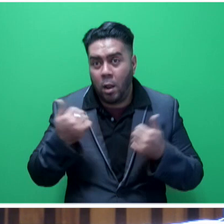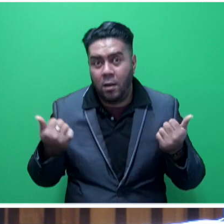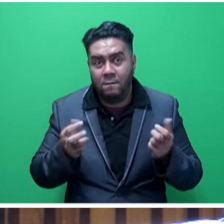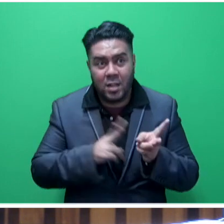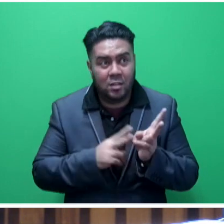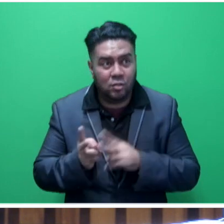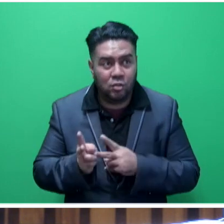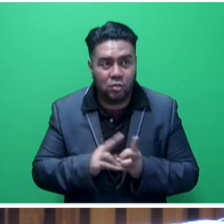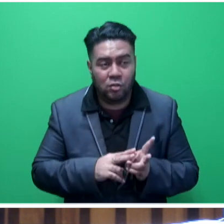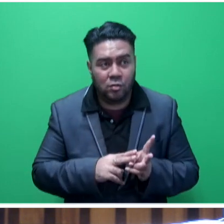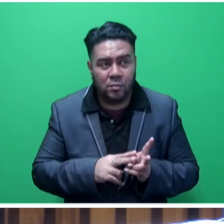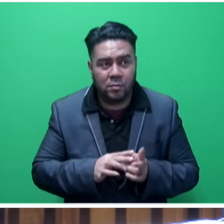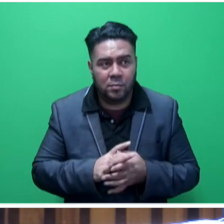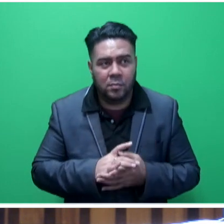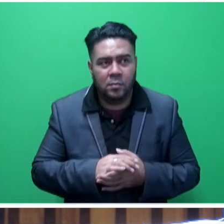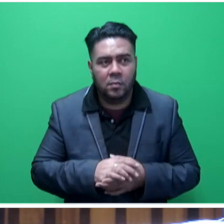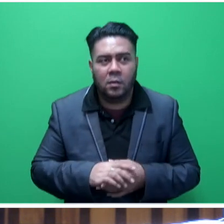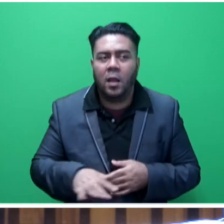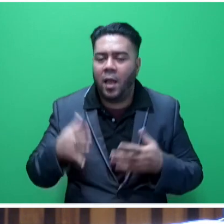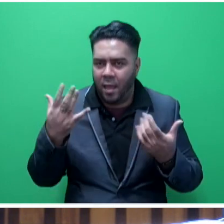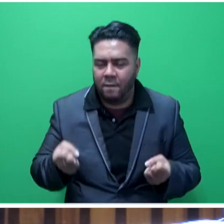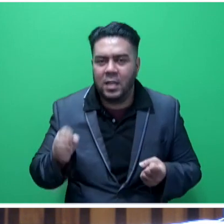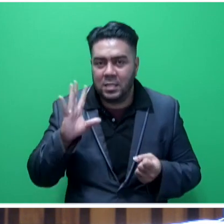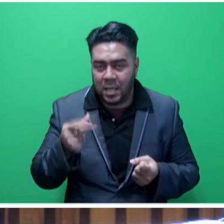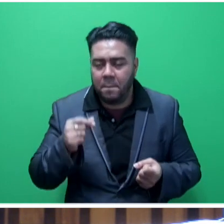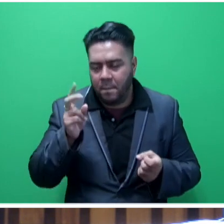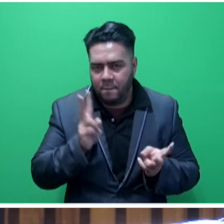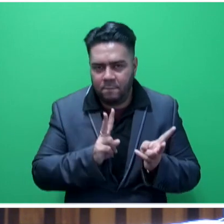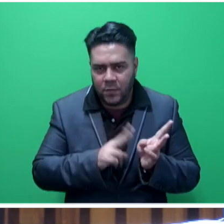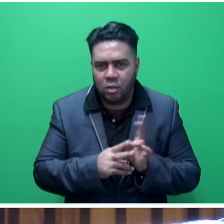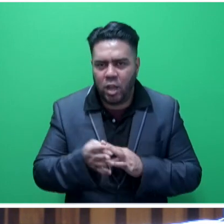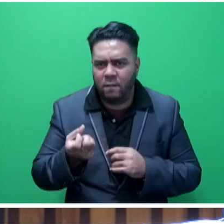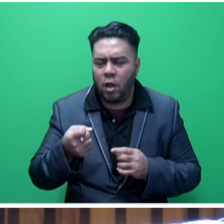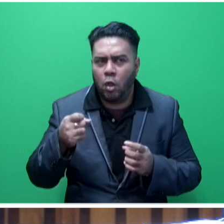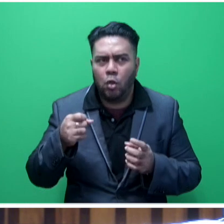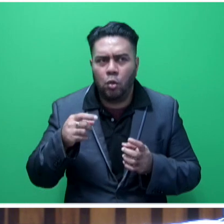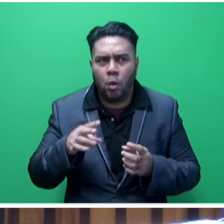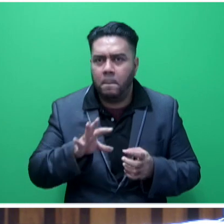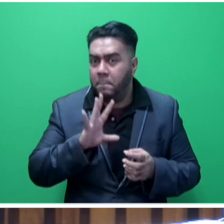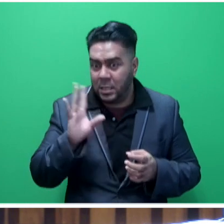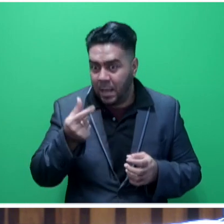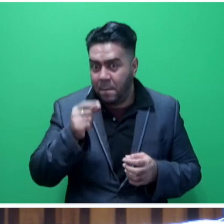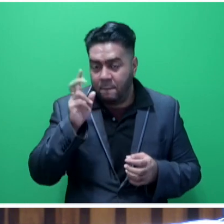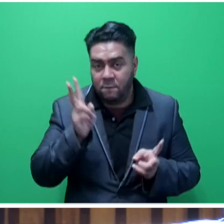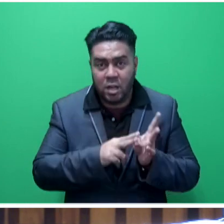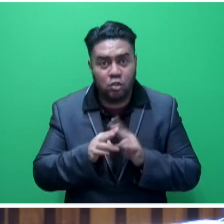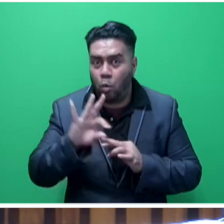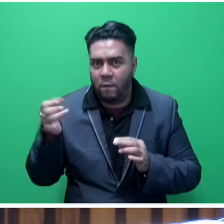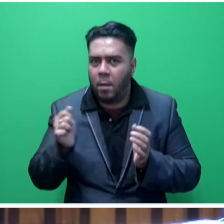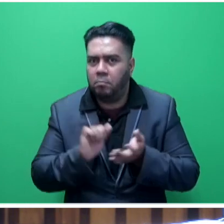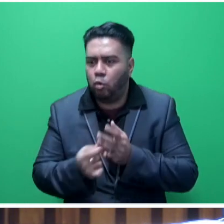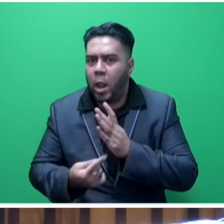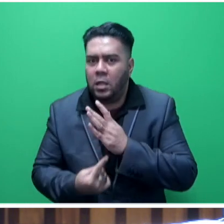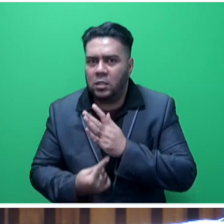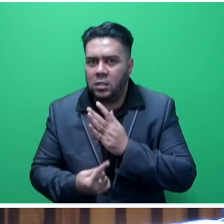saying no village has latrines anymore, there are obviously some villages with latrines, but a number of the villages don't actually have latrines.